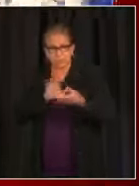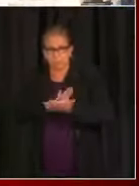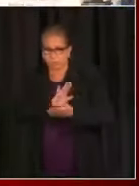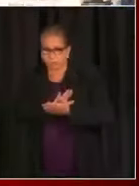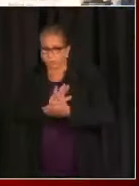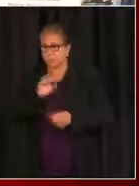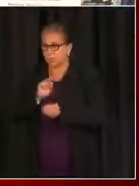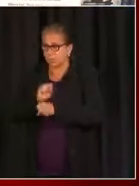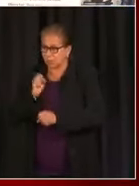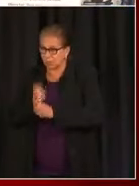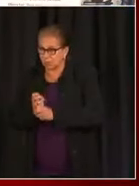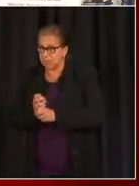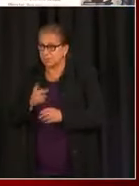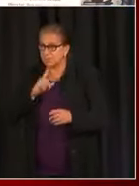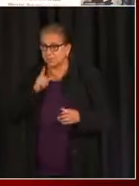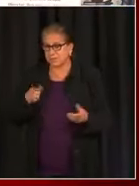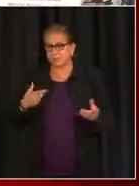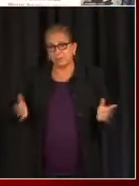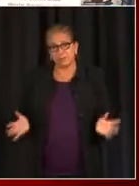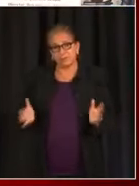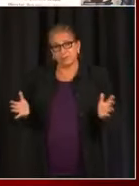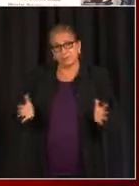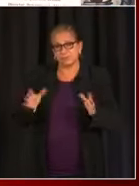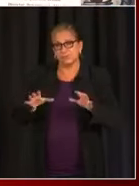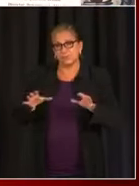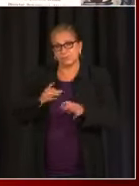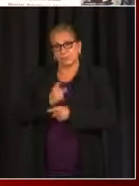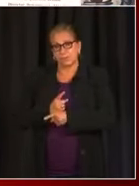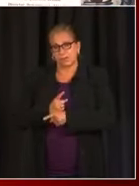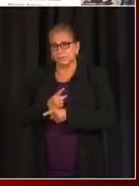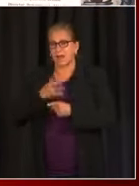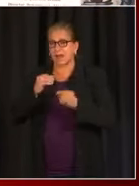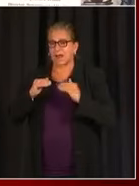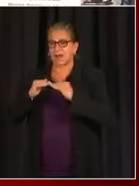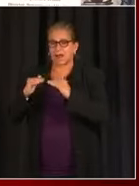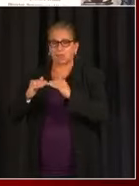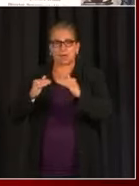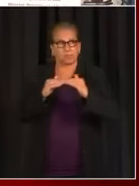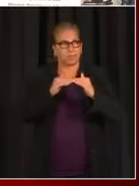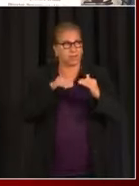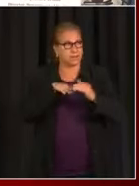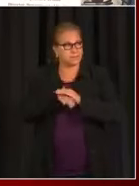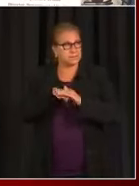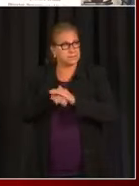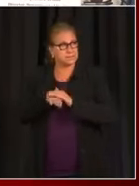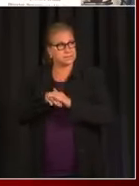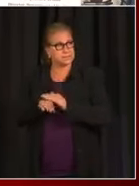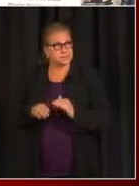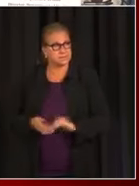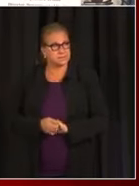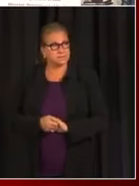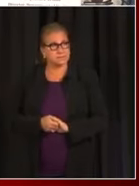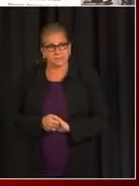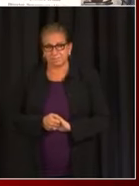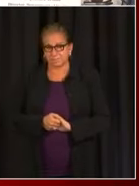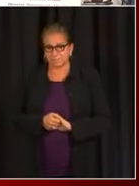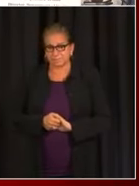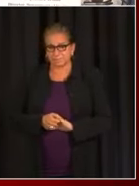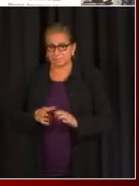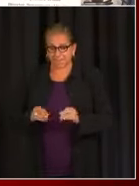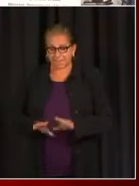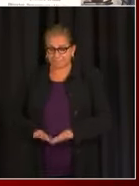community partners to ensure that there is equitable access to healthcare services to allow children to receive their